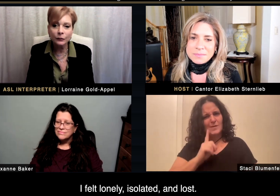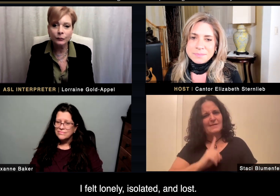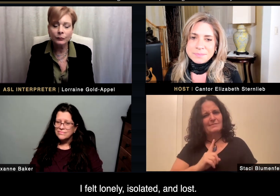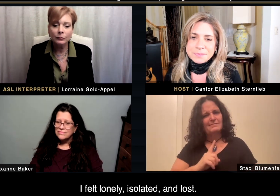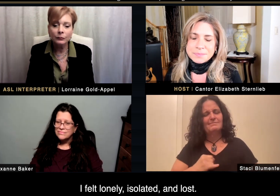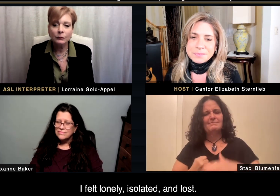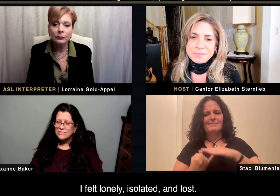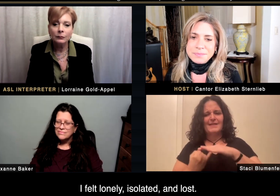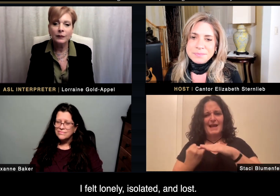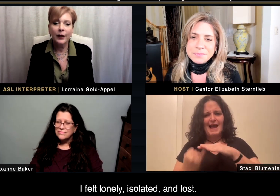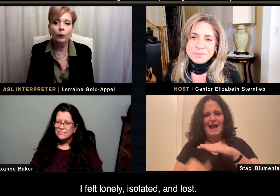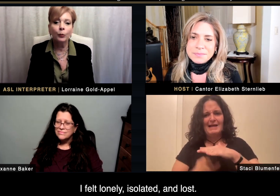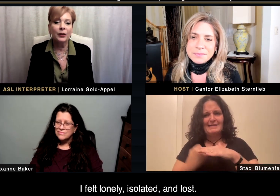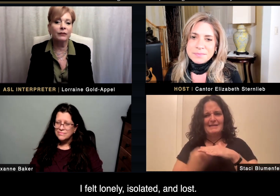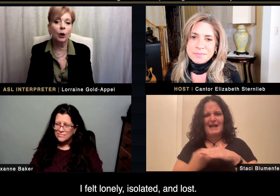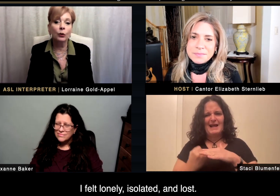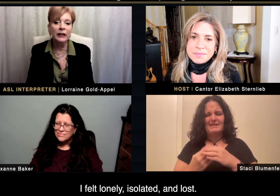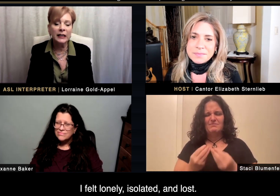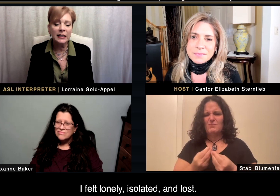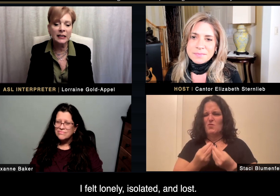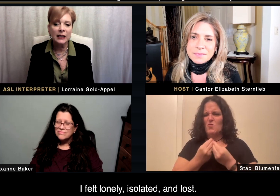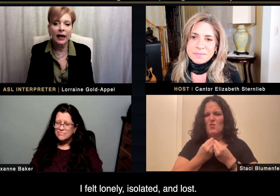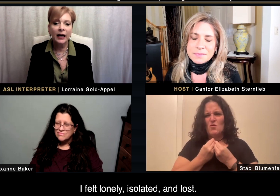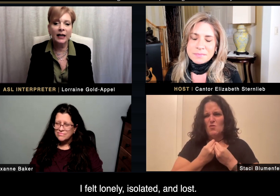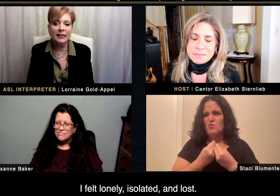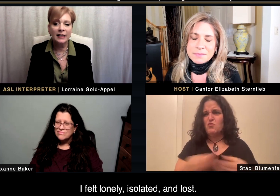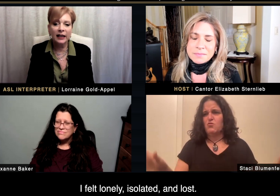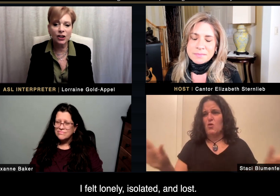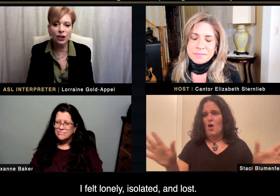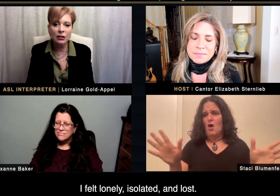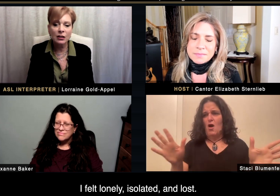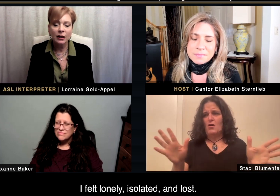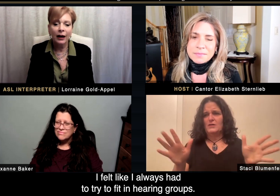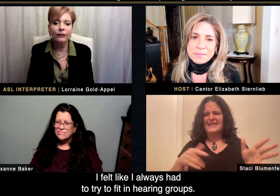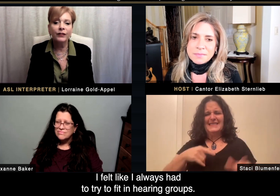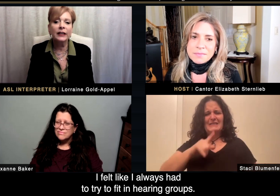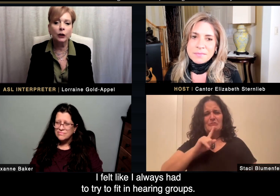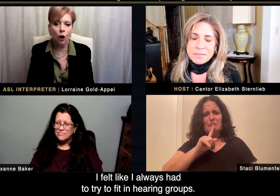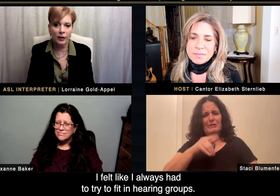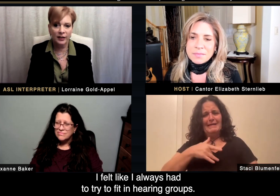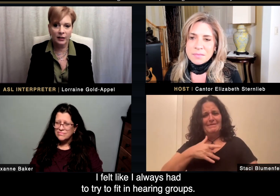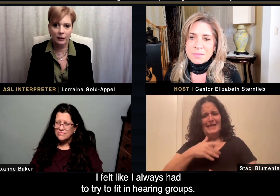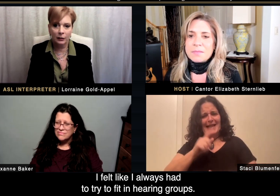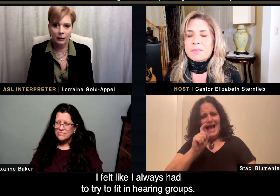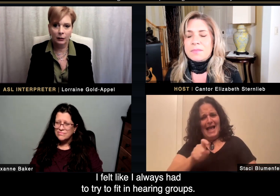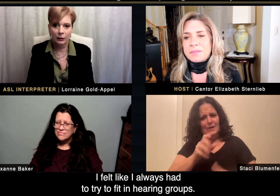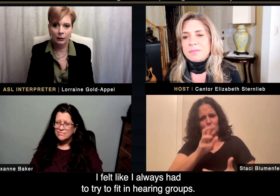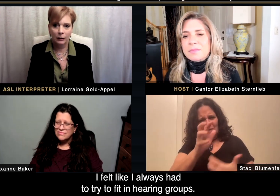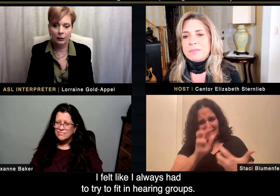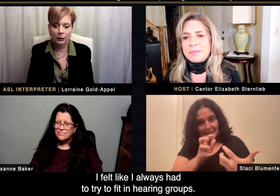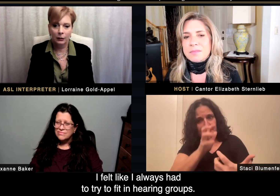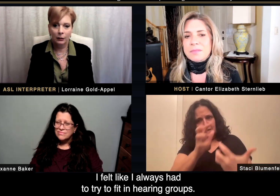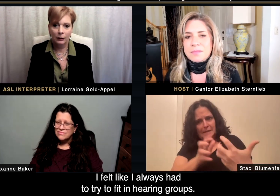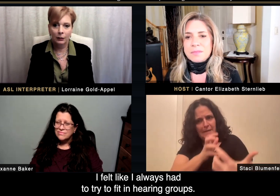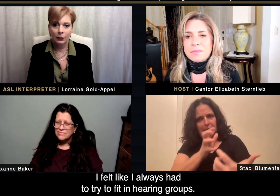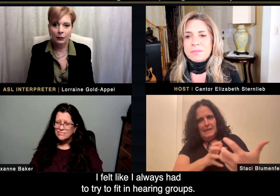feelings, they would be of loneliness and isolation and feeling lost.